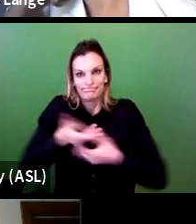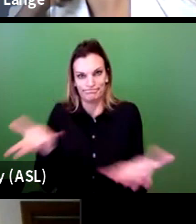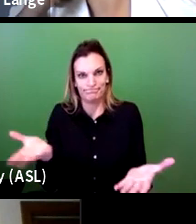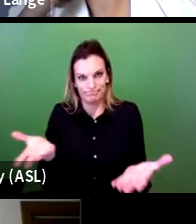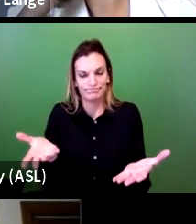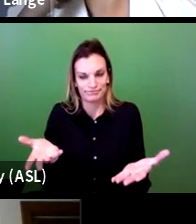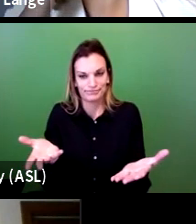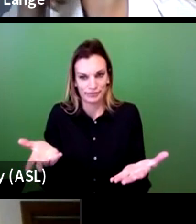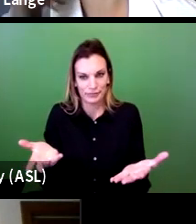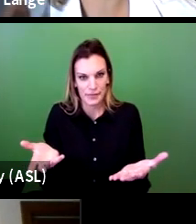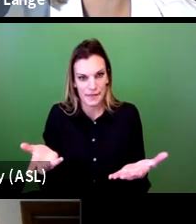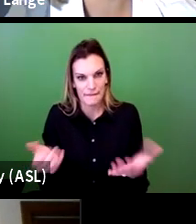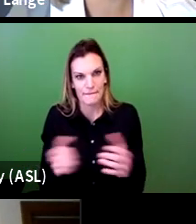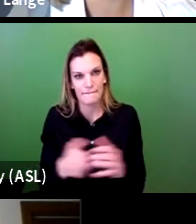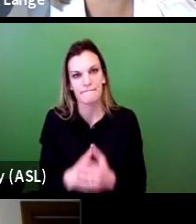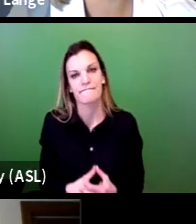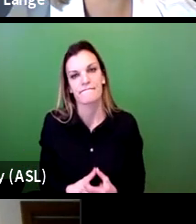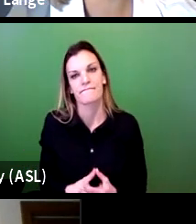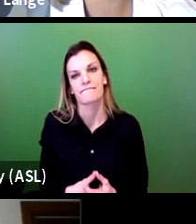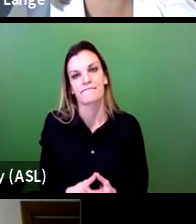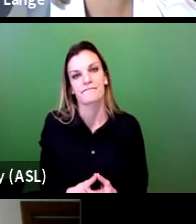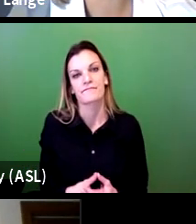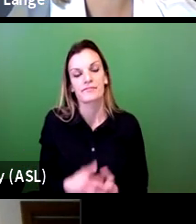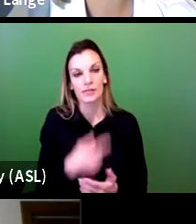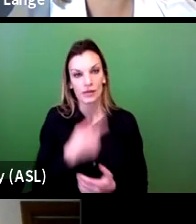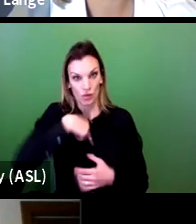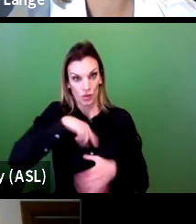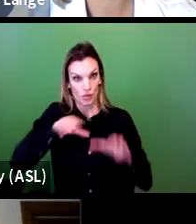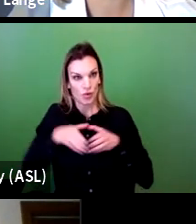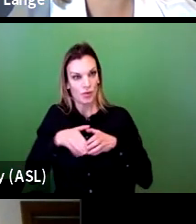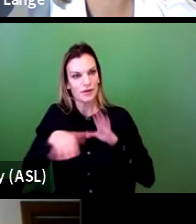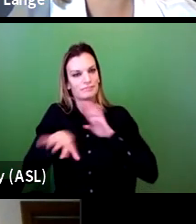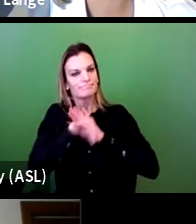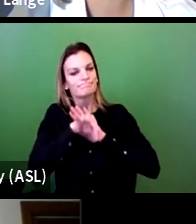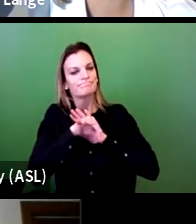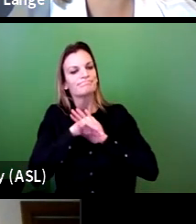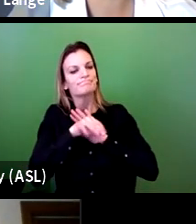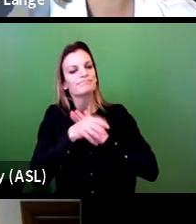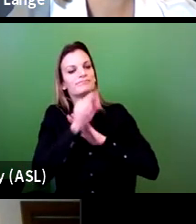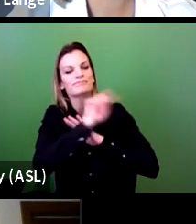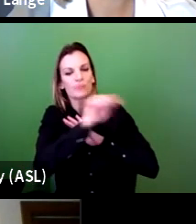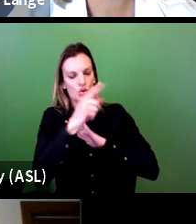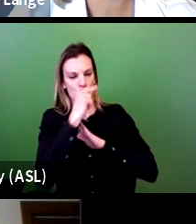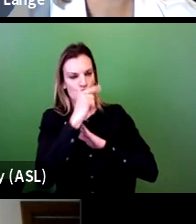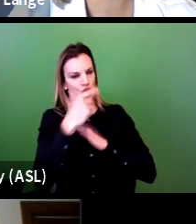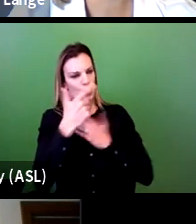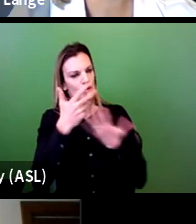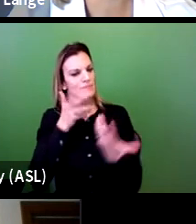being the top, what we feel are the top people, and then having that